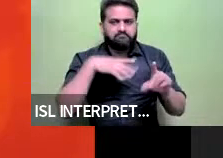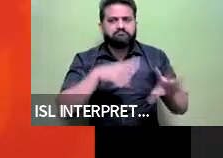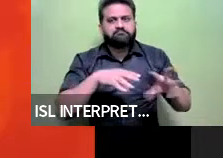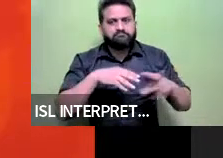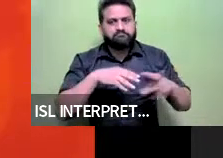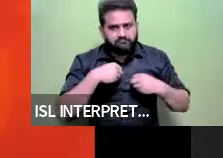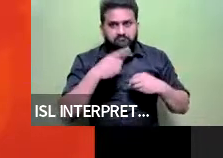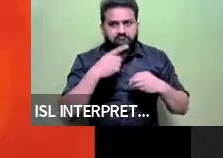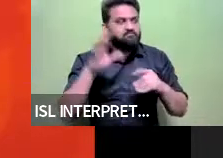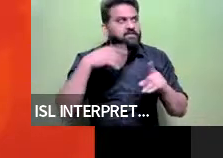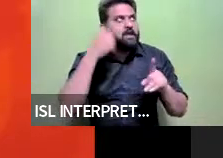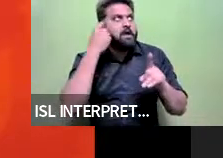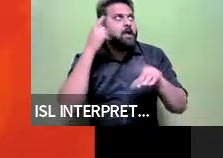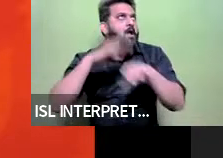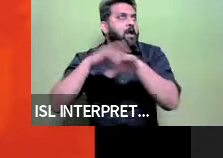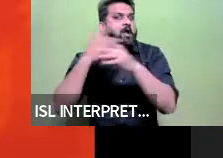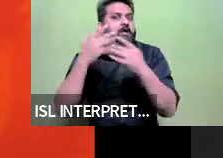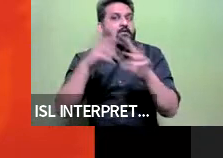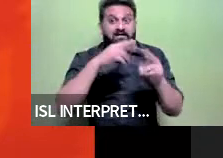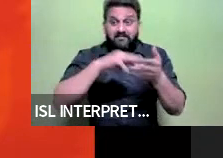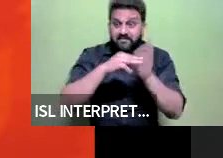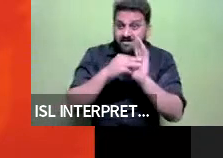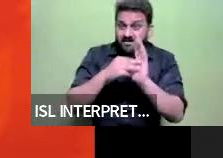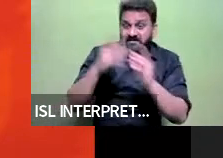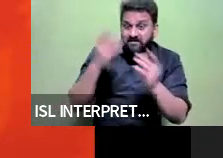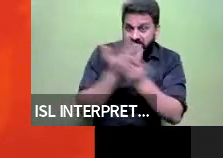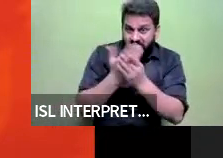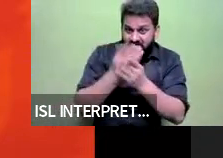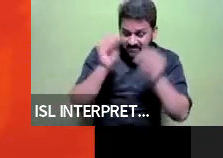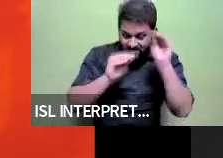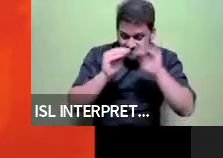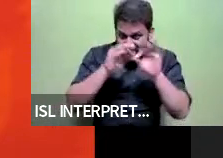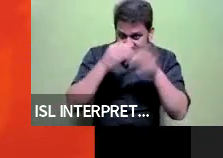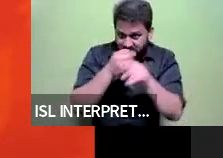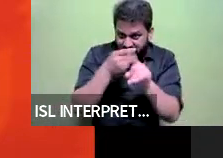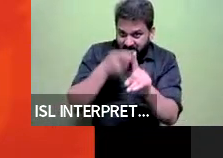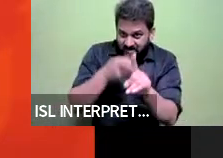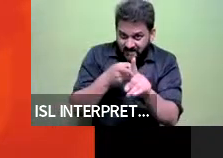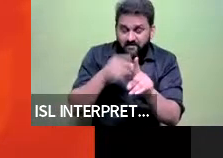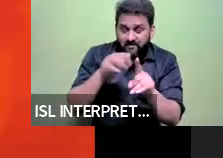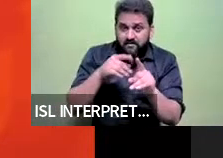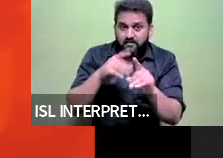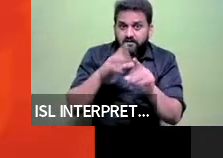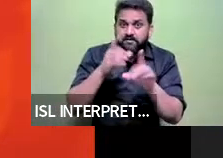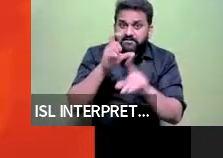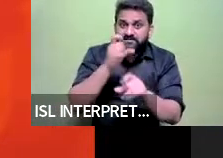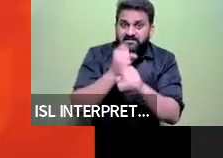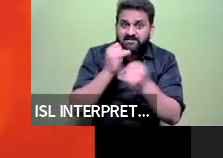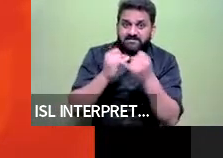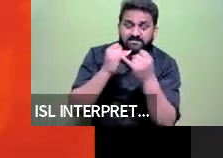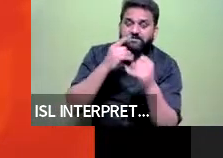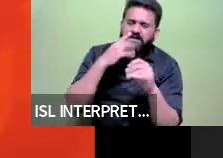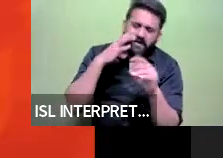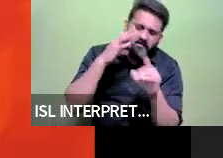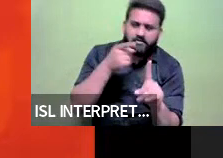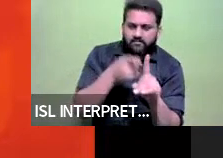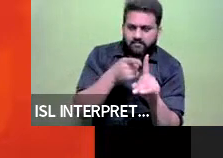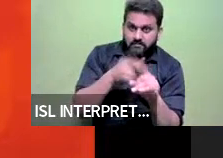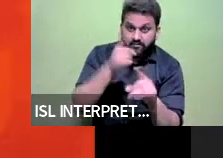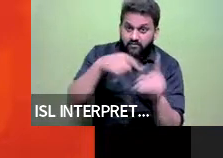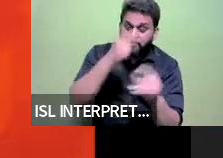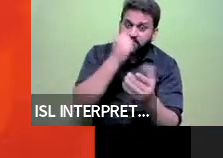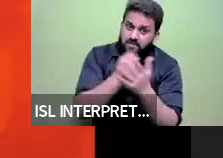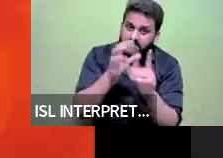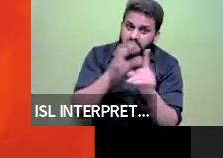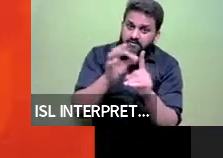not challenge you. So preparatory document of model law and the CISG is very important, and you should definitely read